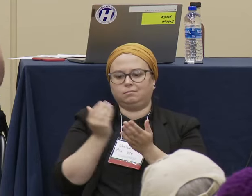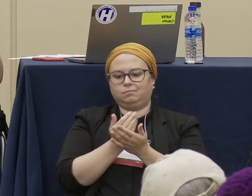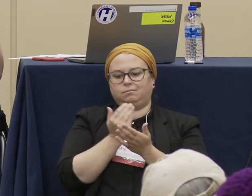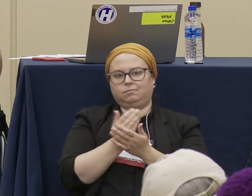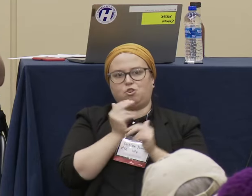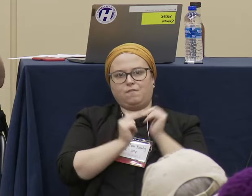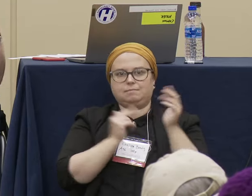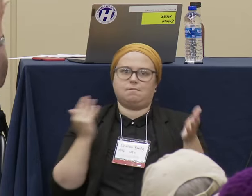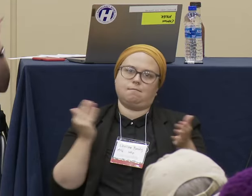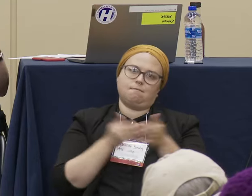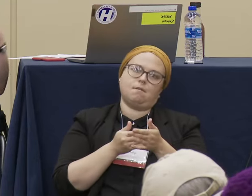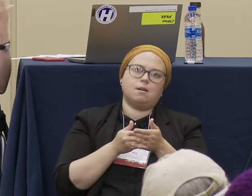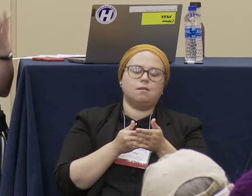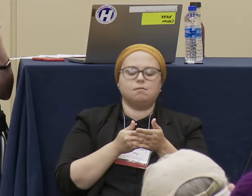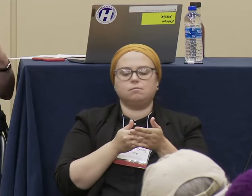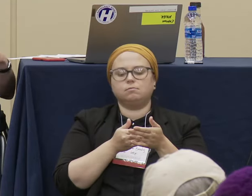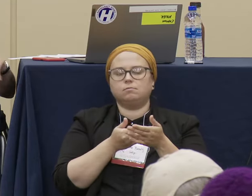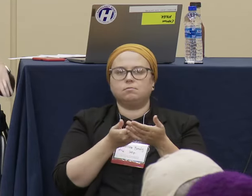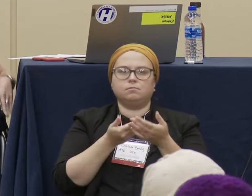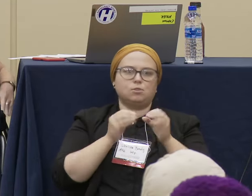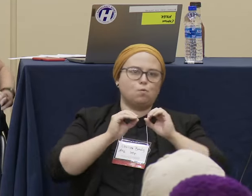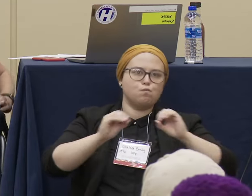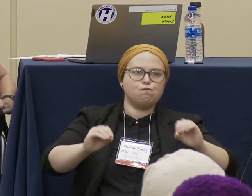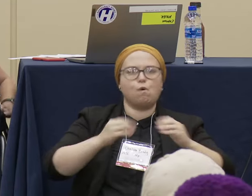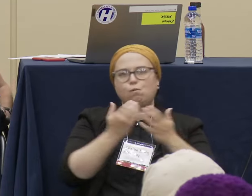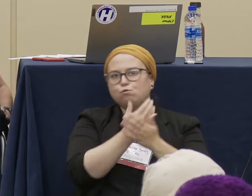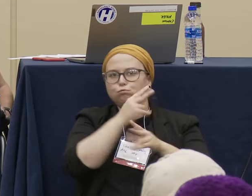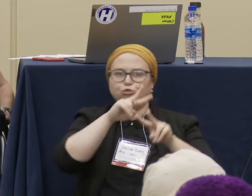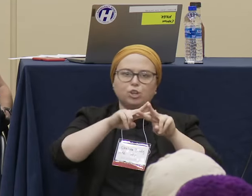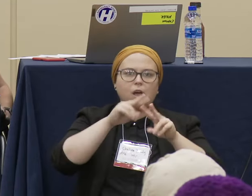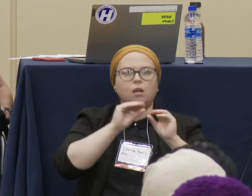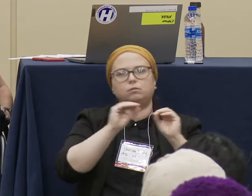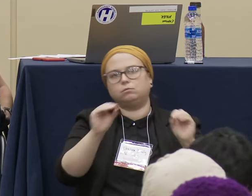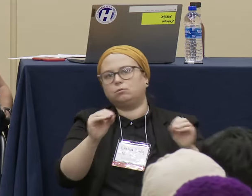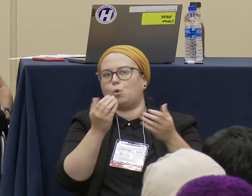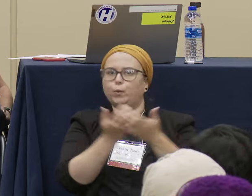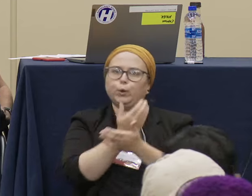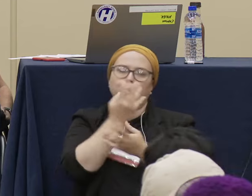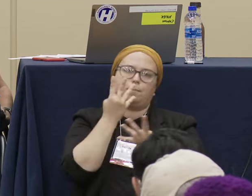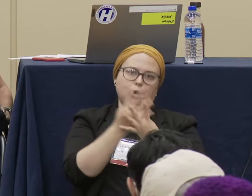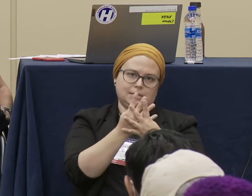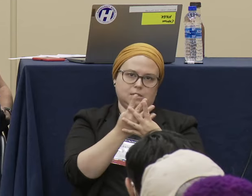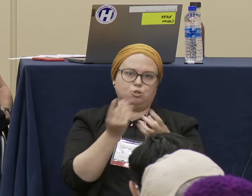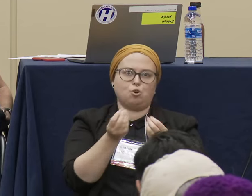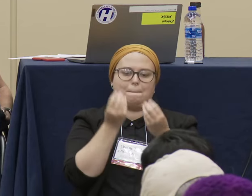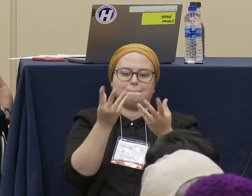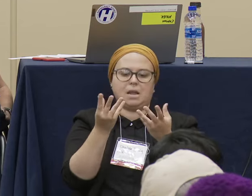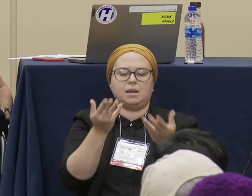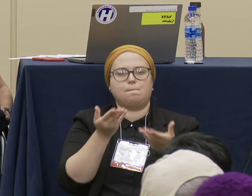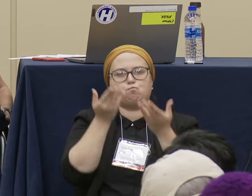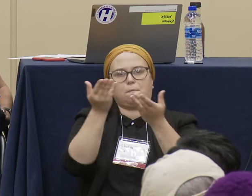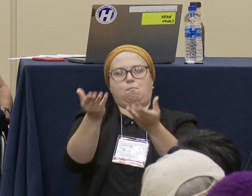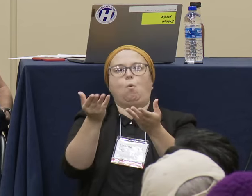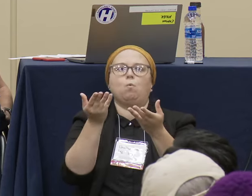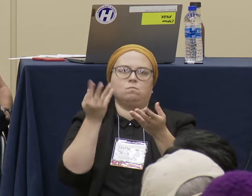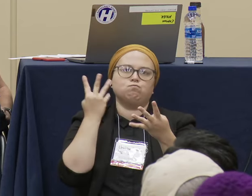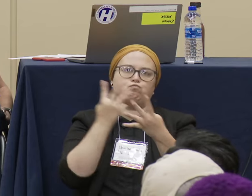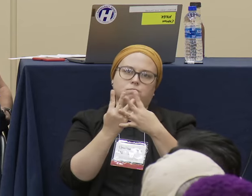you know, under the banner of no new jails, no new prisons. A lot of these proposed prisons are about